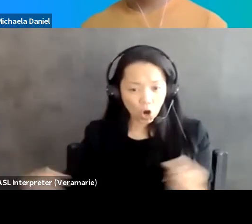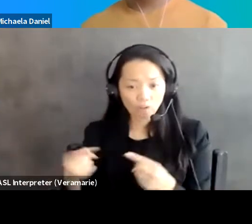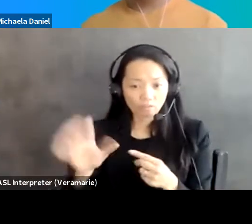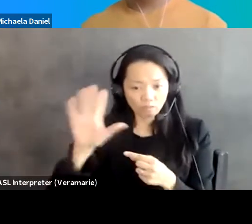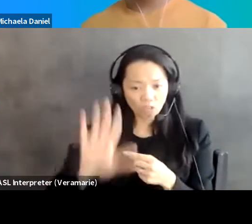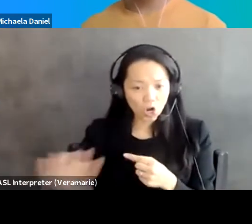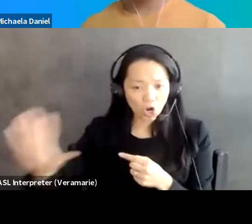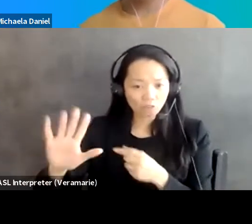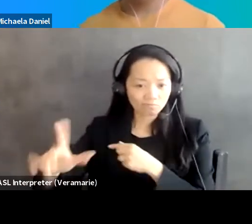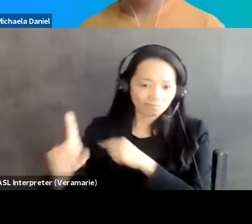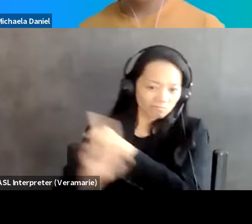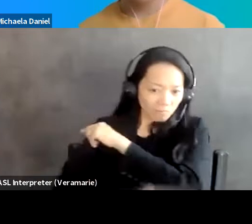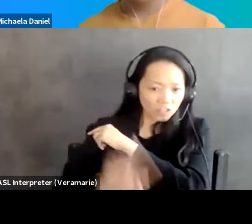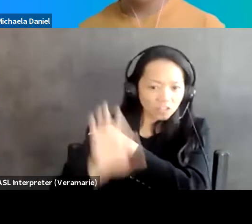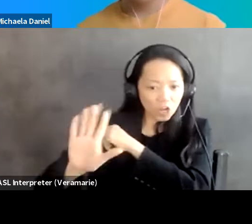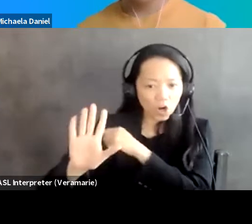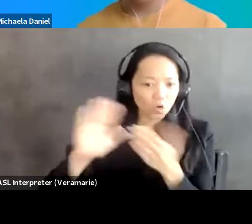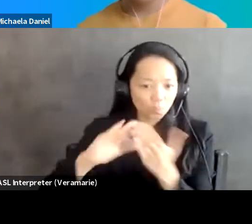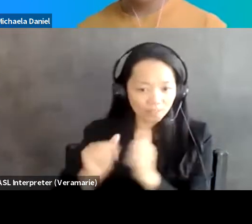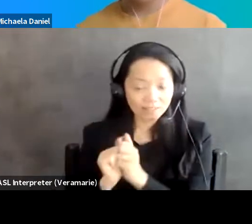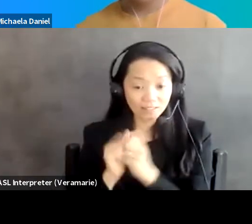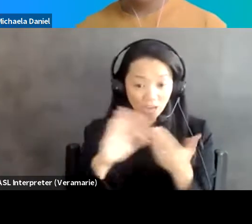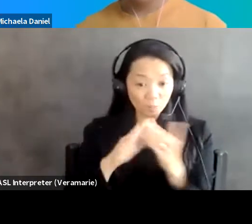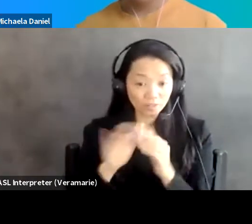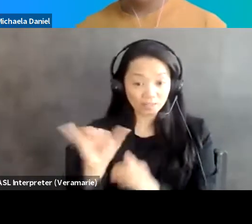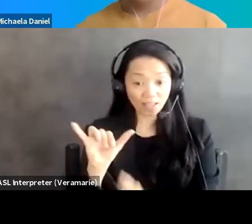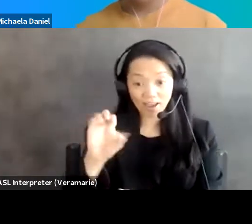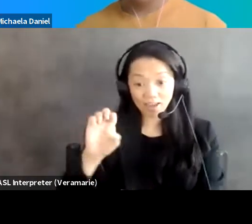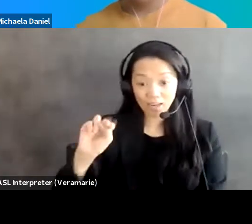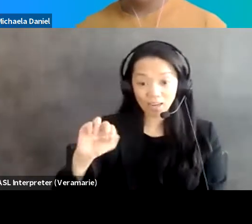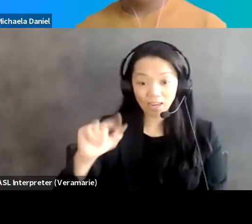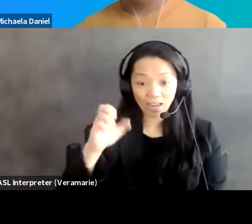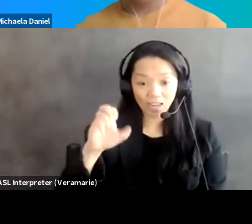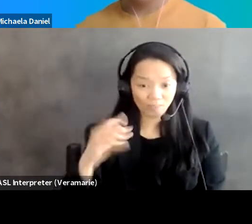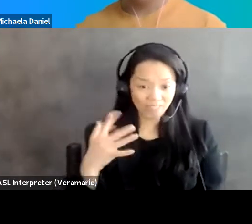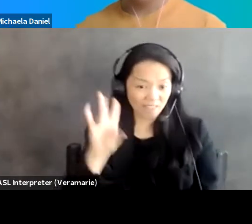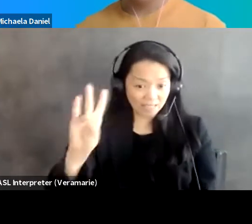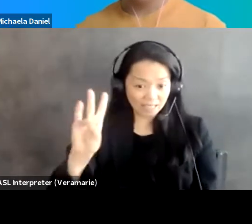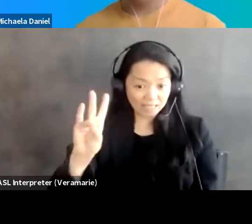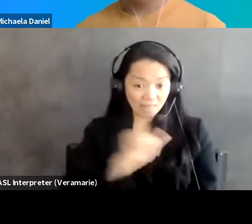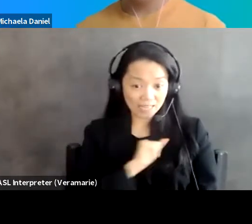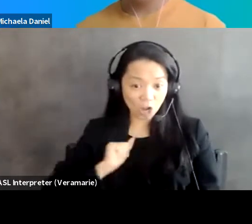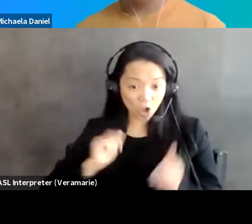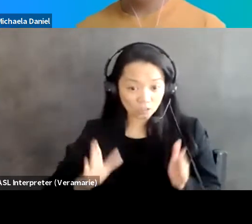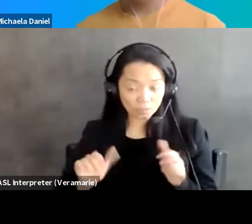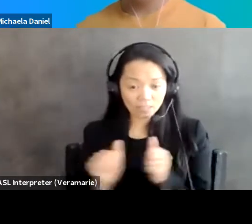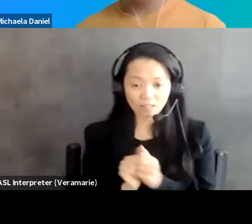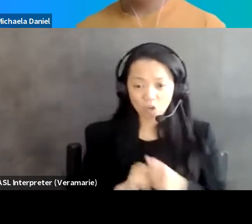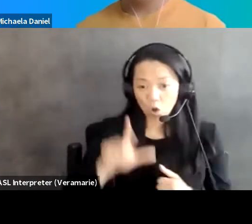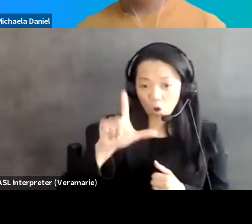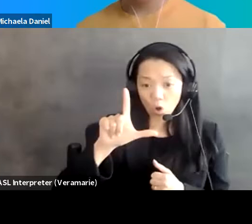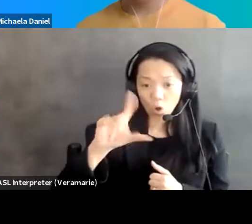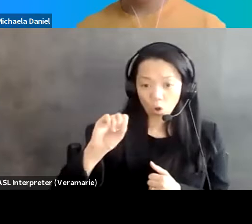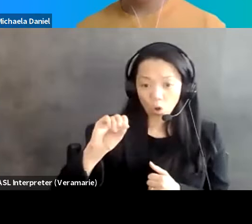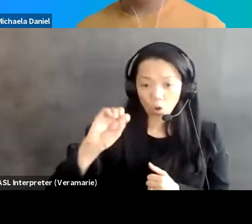communities. There's communities like Inglewood that have 7 aldermen. Logan Square, there's at least 4,